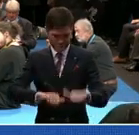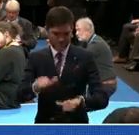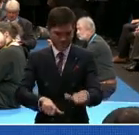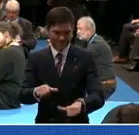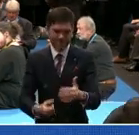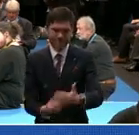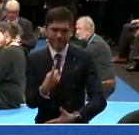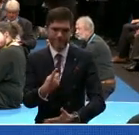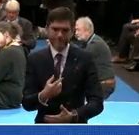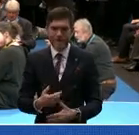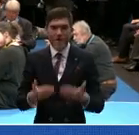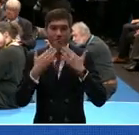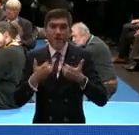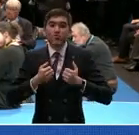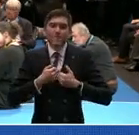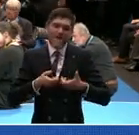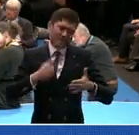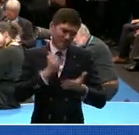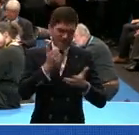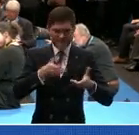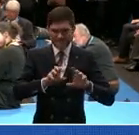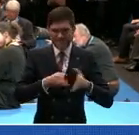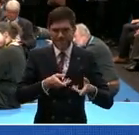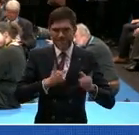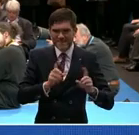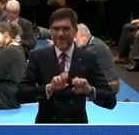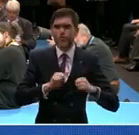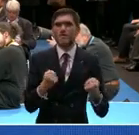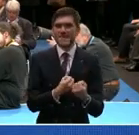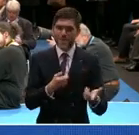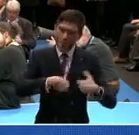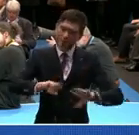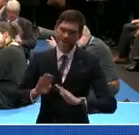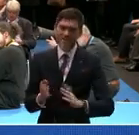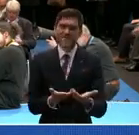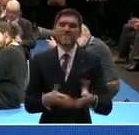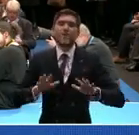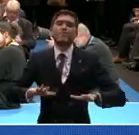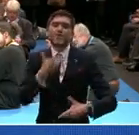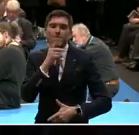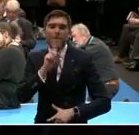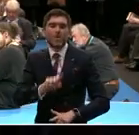that's thanks to my brilliant ministerial team. We are delivering for the British people.